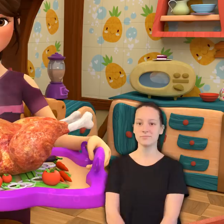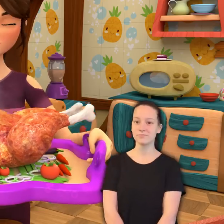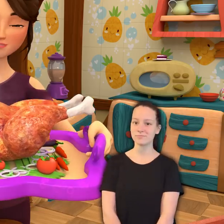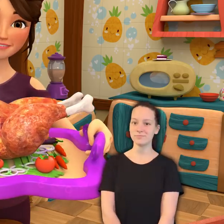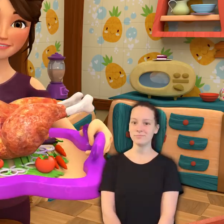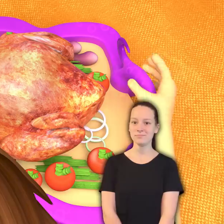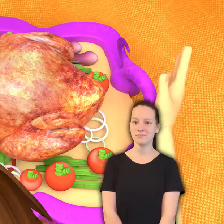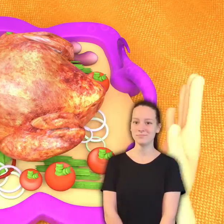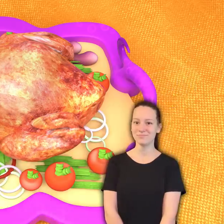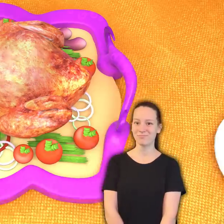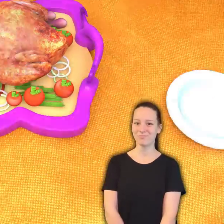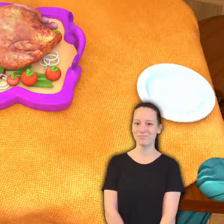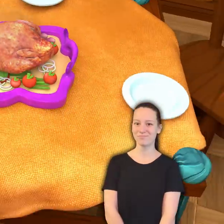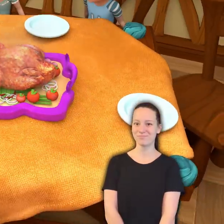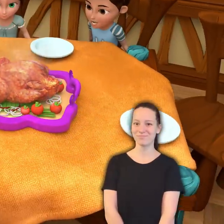Thanksgiving